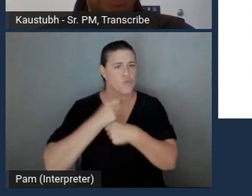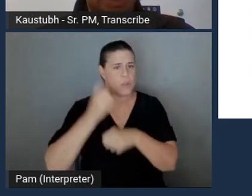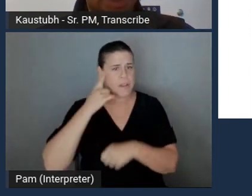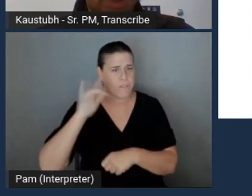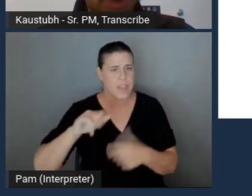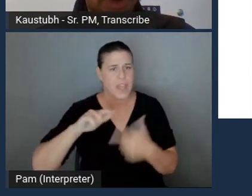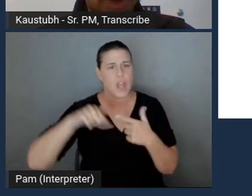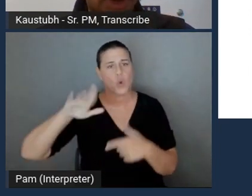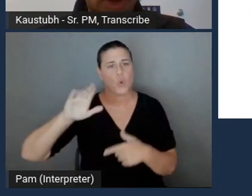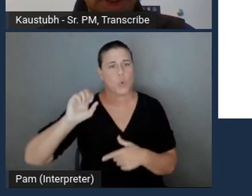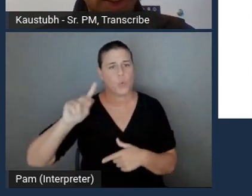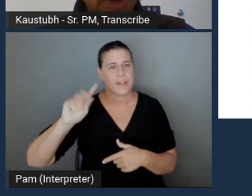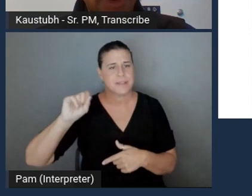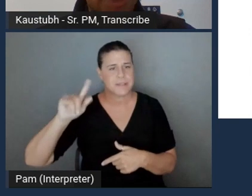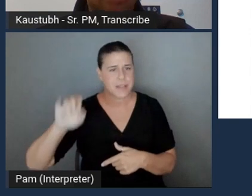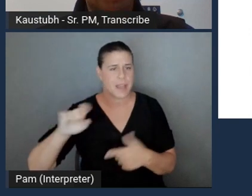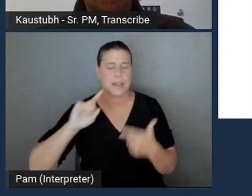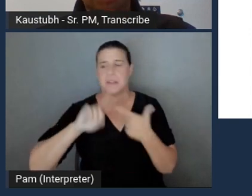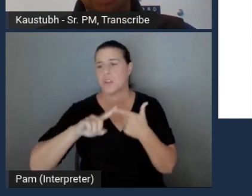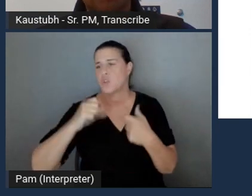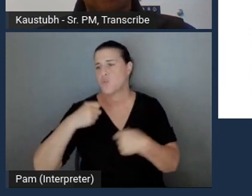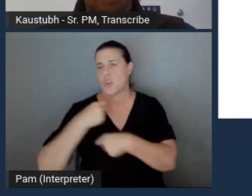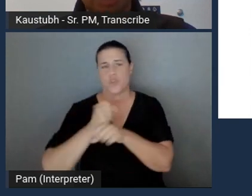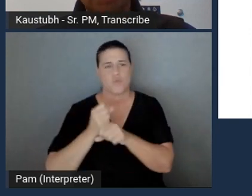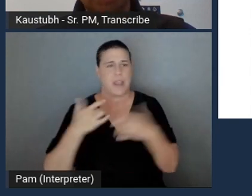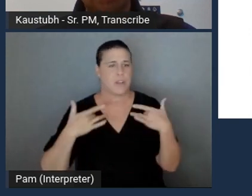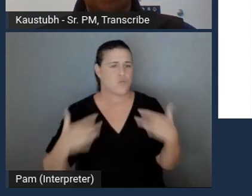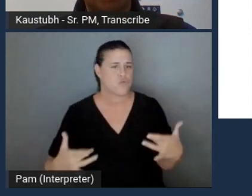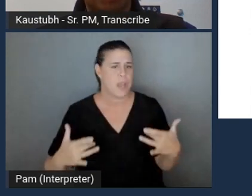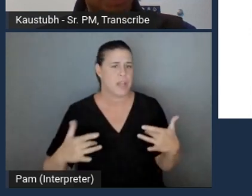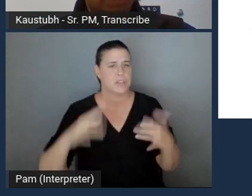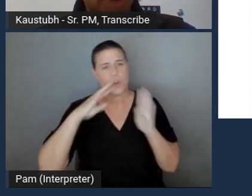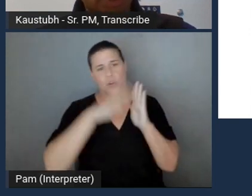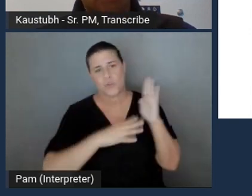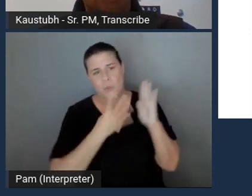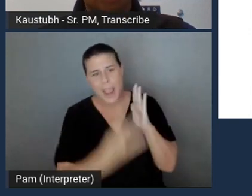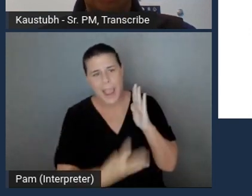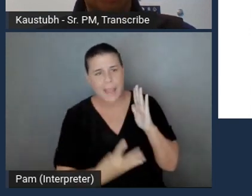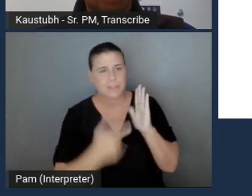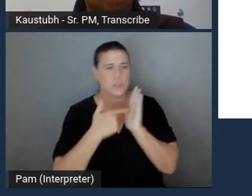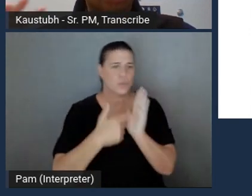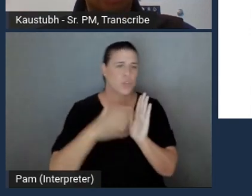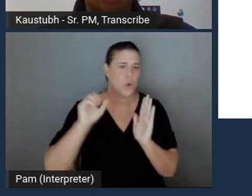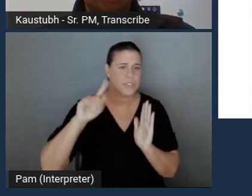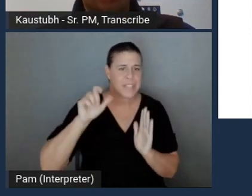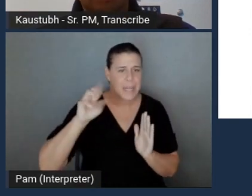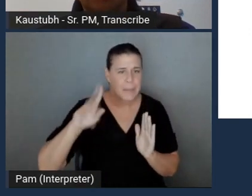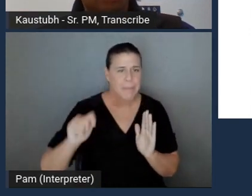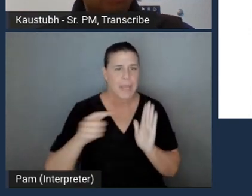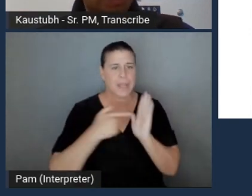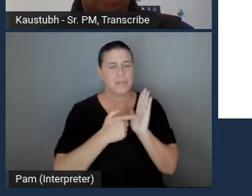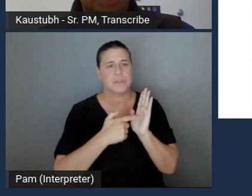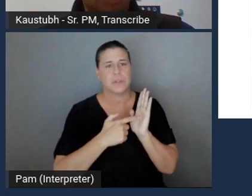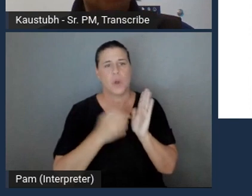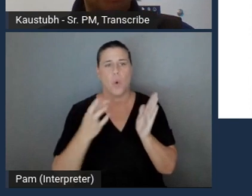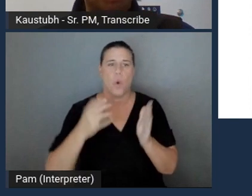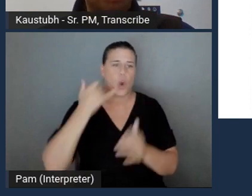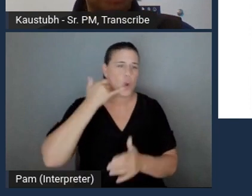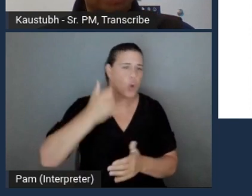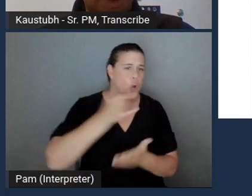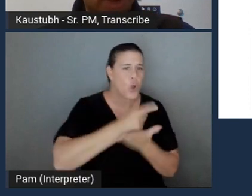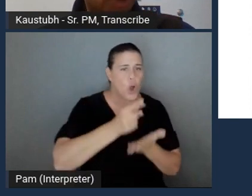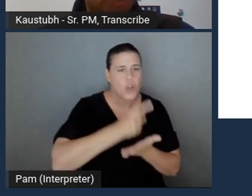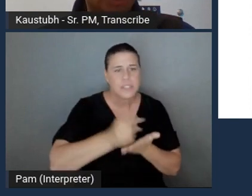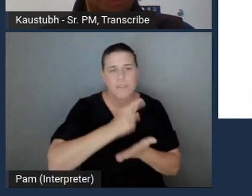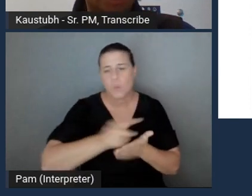QuickSight and create trend graphs with trends of sentiment for calls from week to week, month to month,